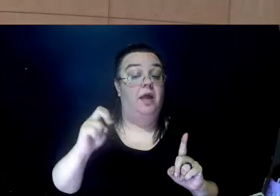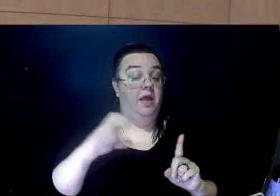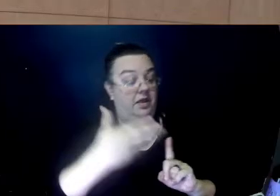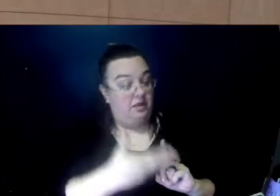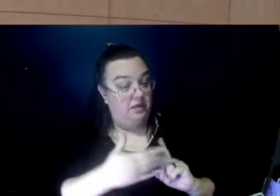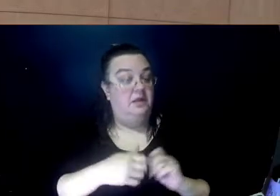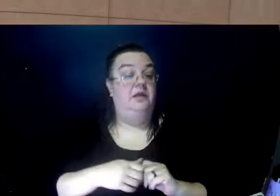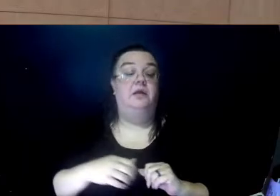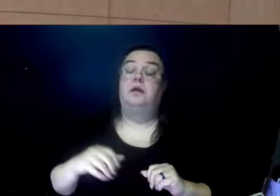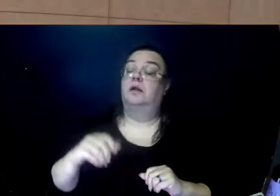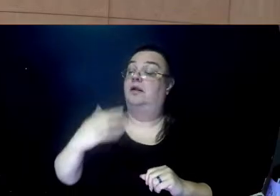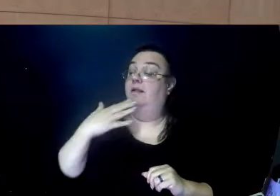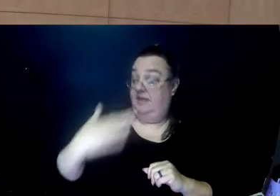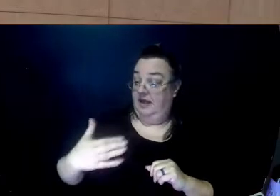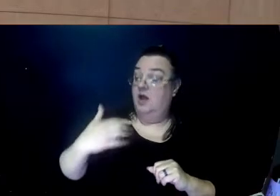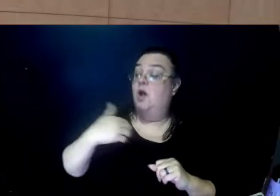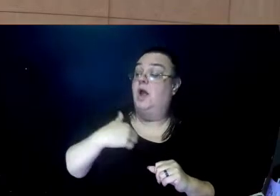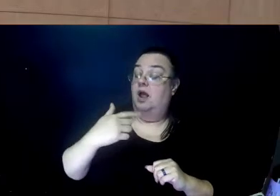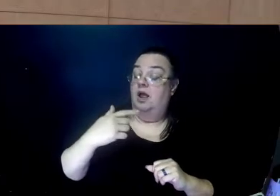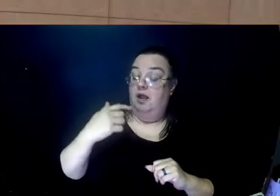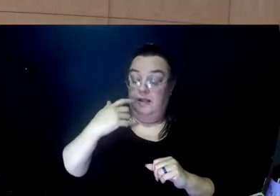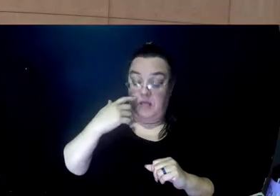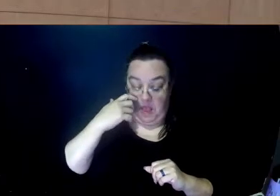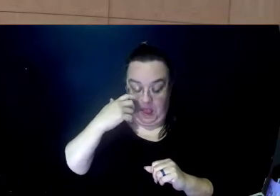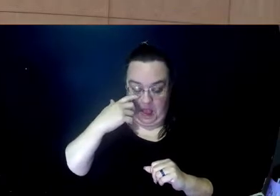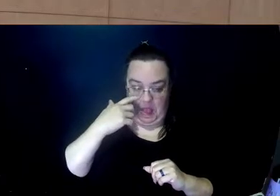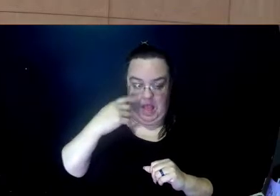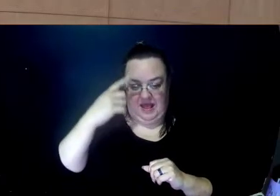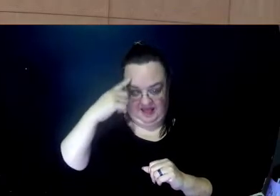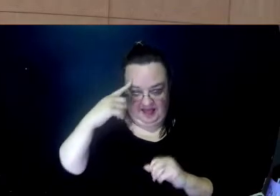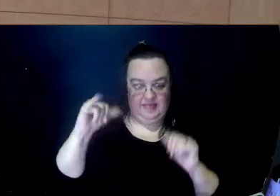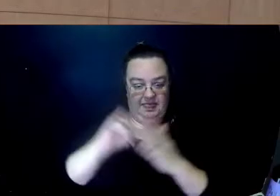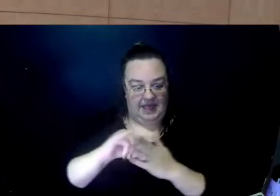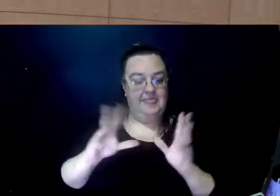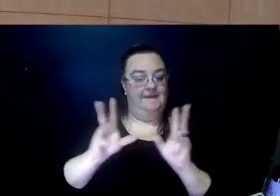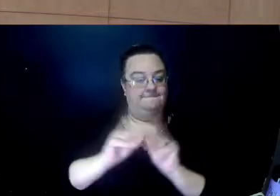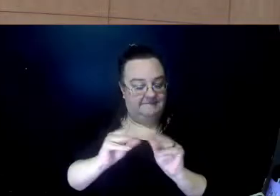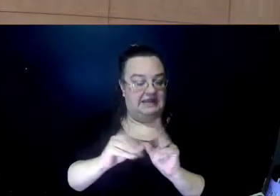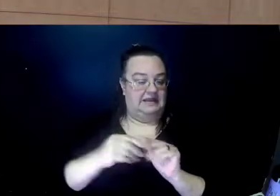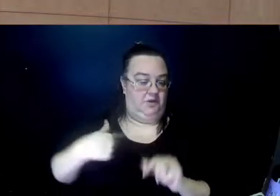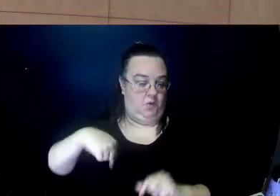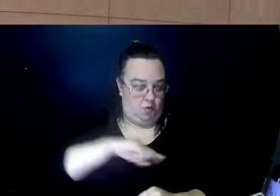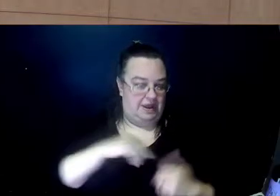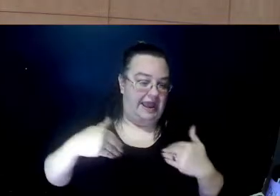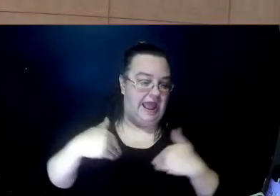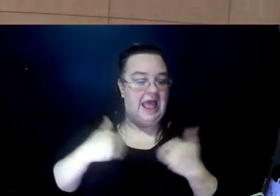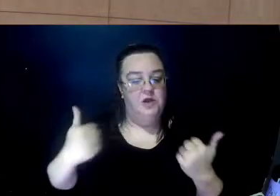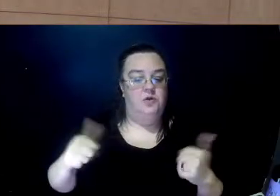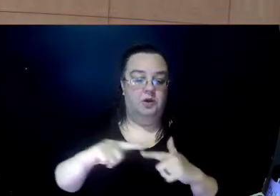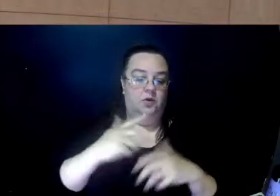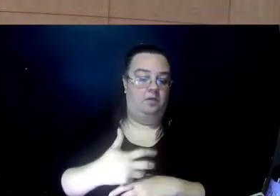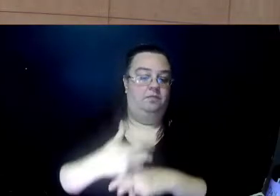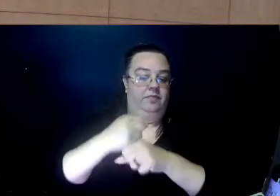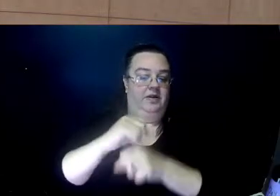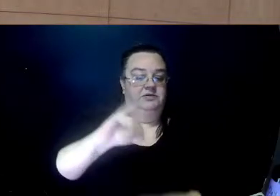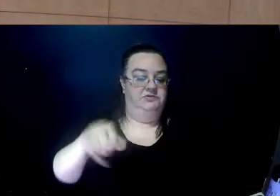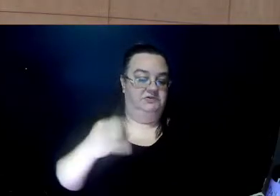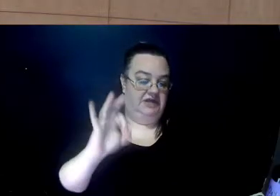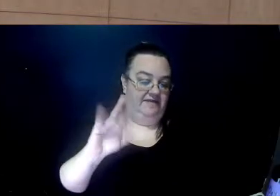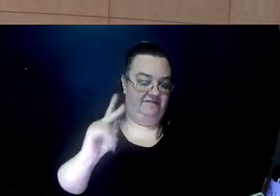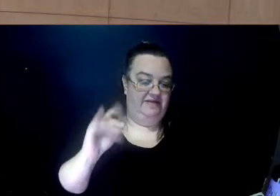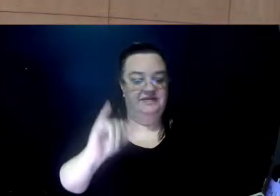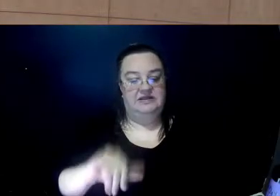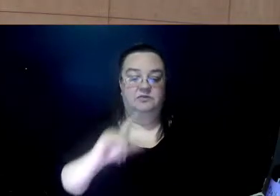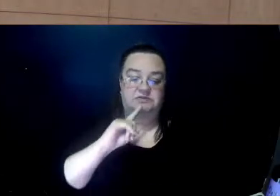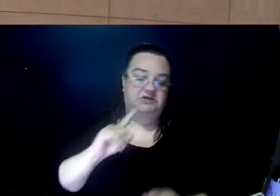Thank you. So I think that the meetings that we had, as to paraphrase JFK, was sort of the greatest assembly of talents